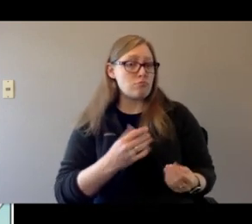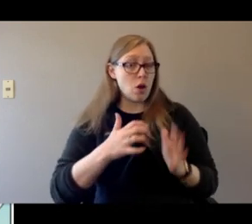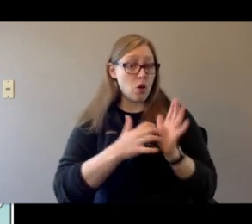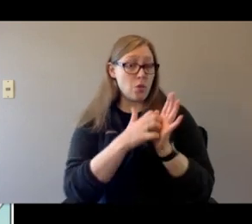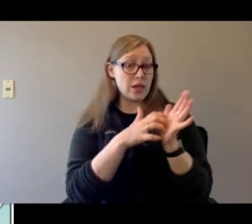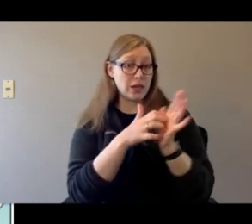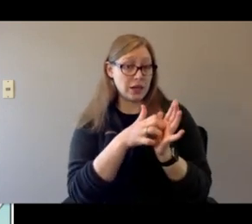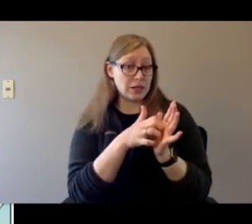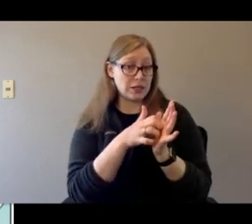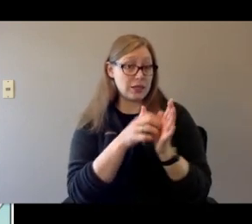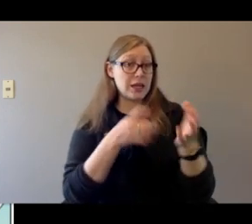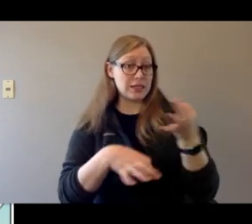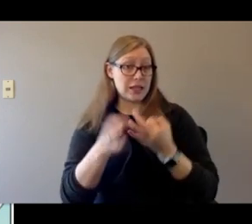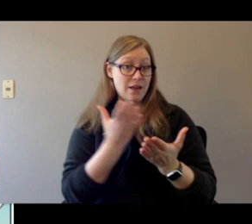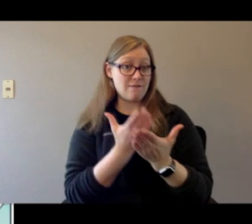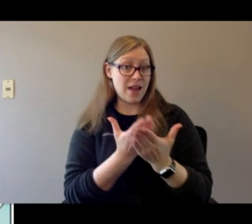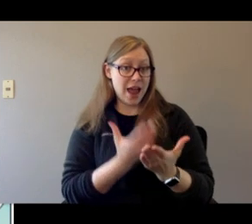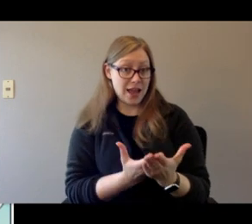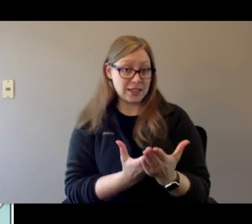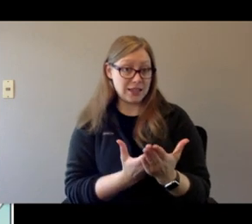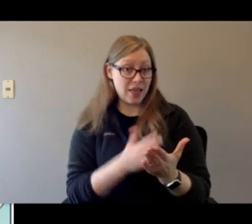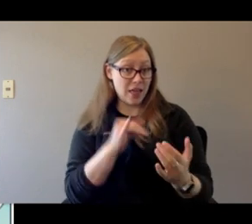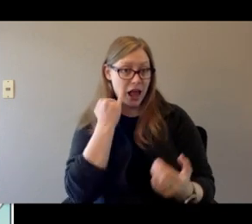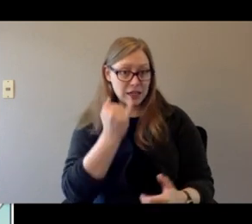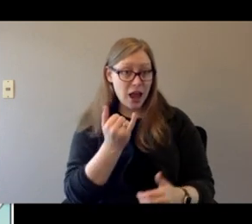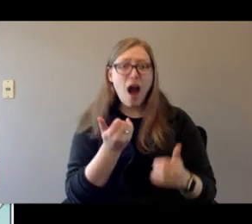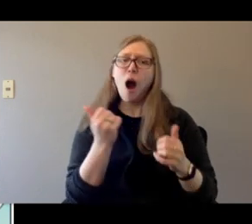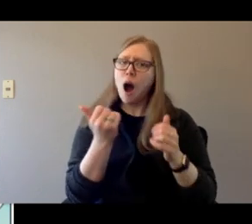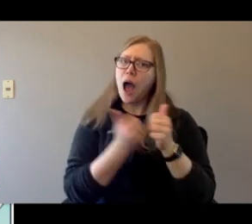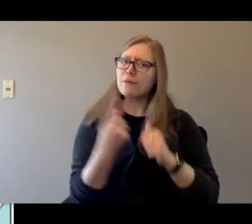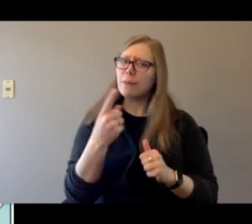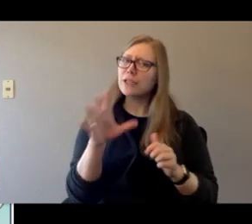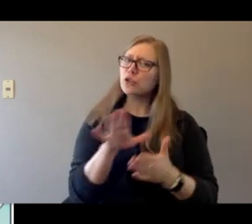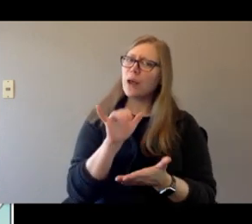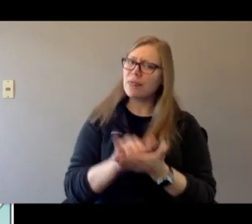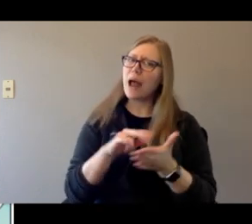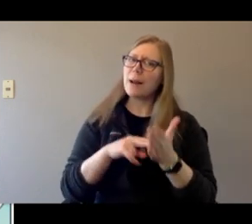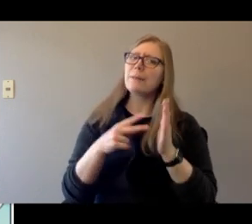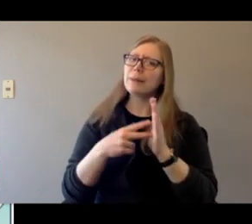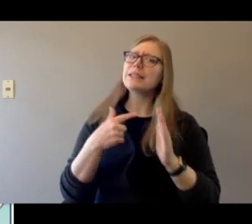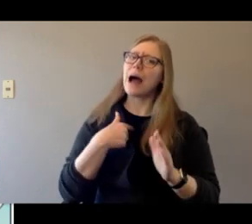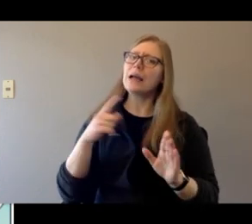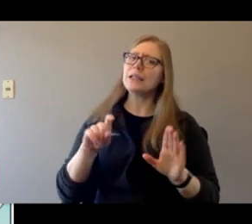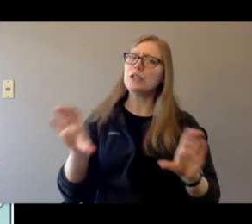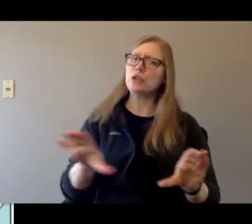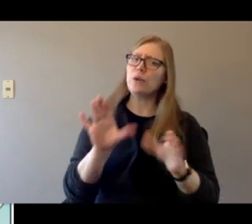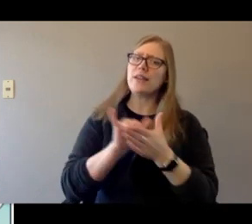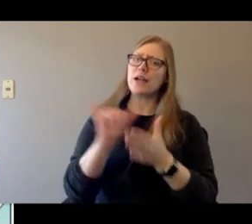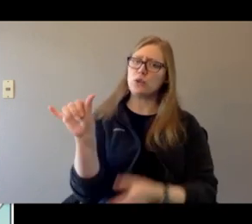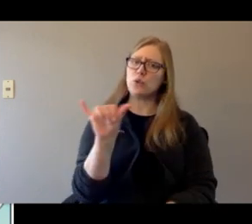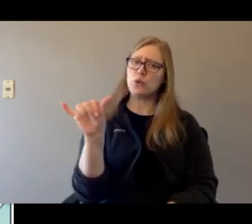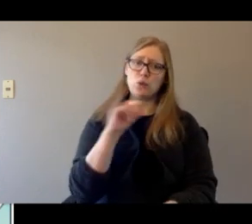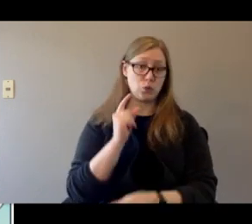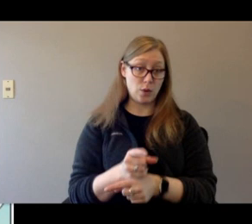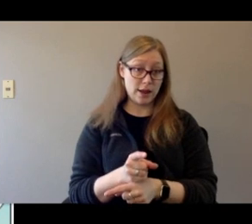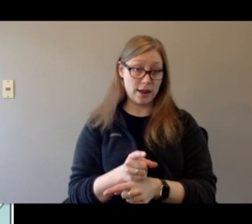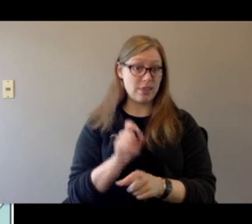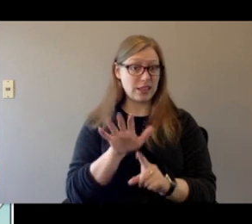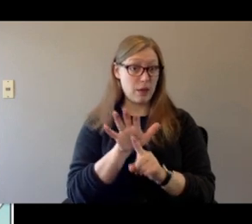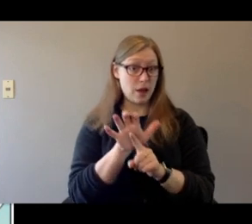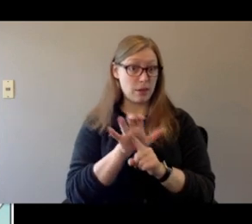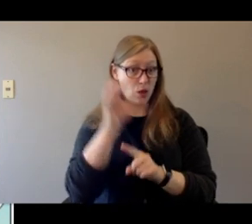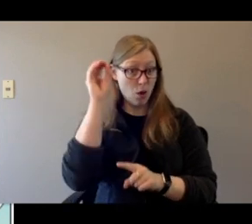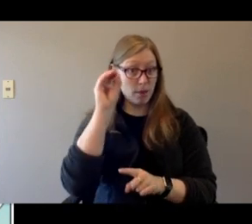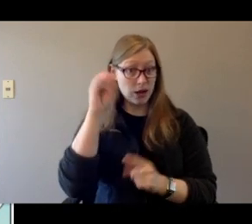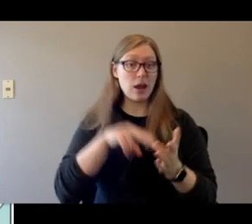common idea that everyone's doing it, so that's why I'm doing it, right? That's the popular opinion, so